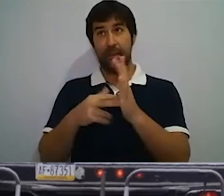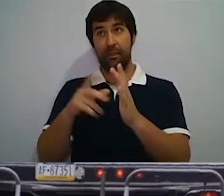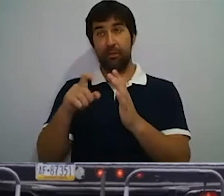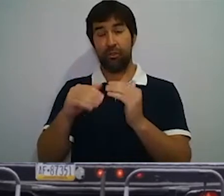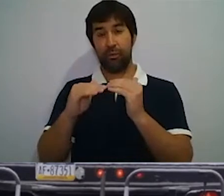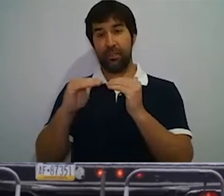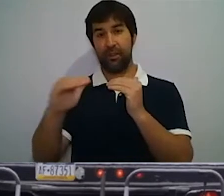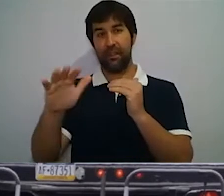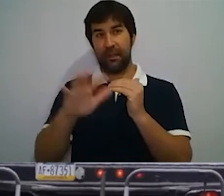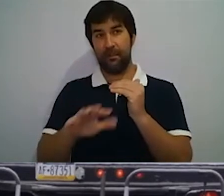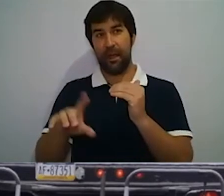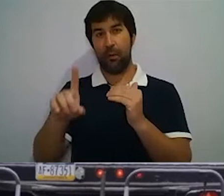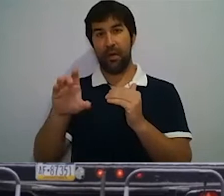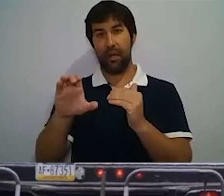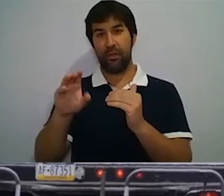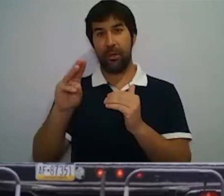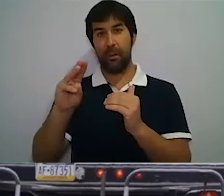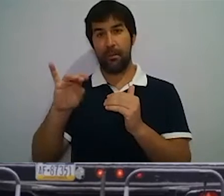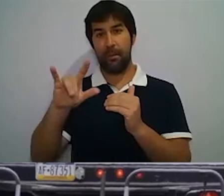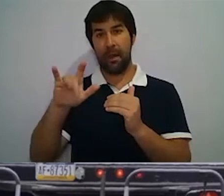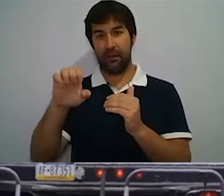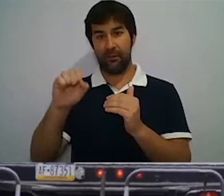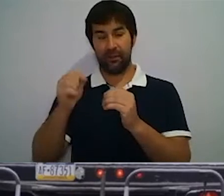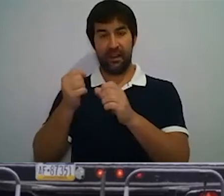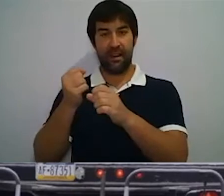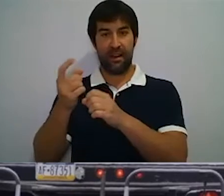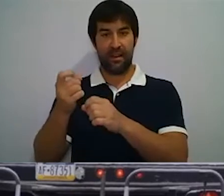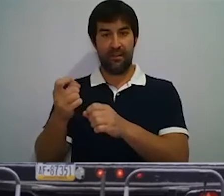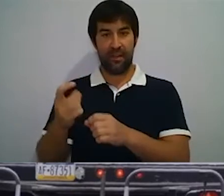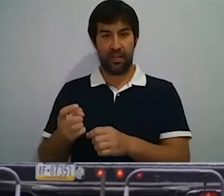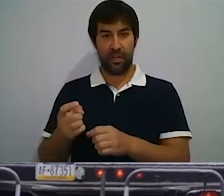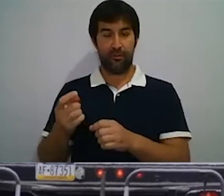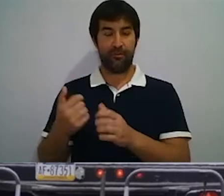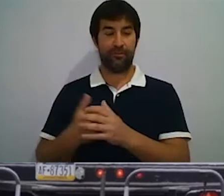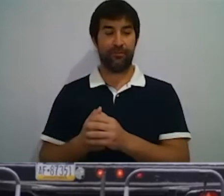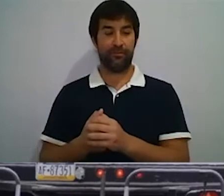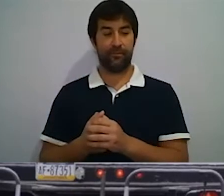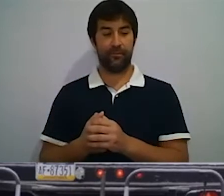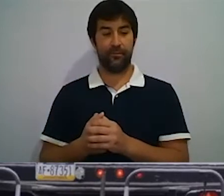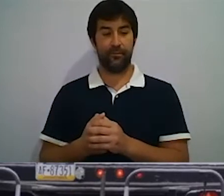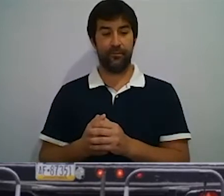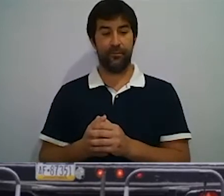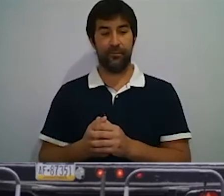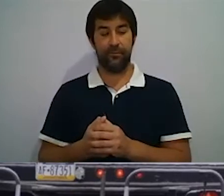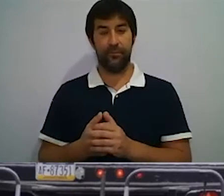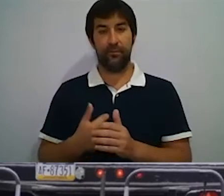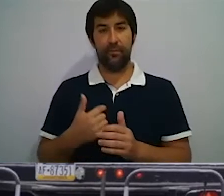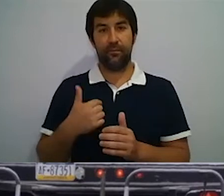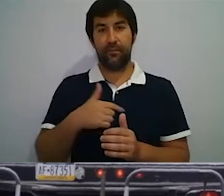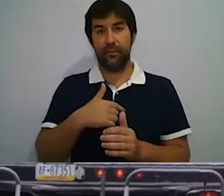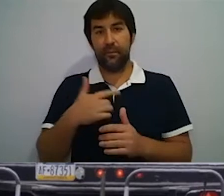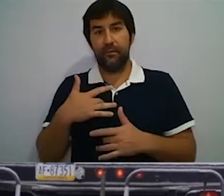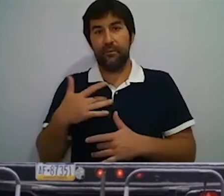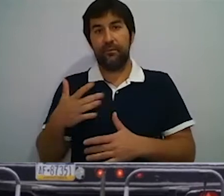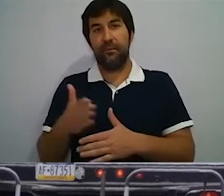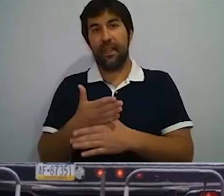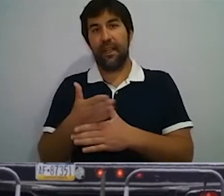programmatic areas that we're responsible for. So I'll go through those somewhat briefly here, and then we can discuss it.